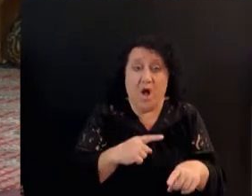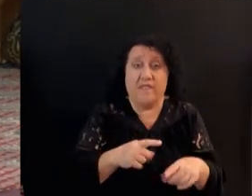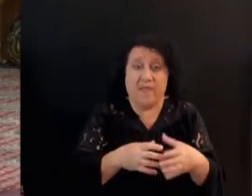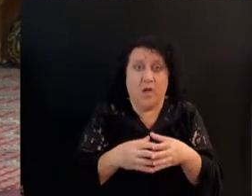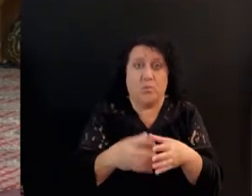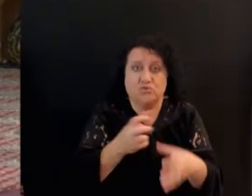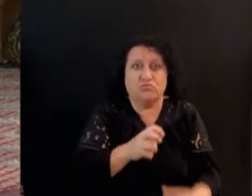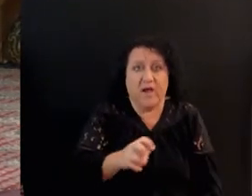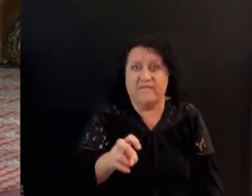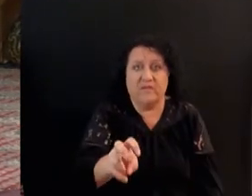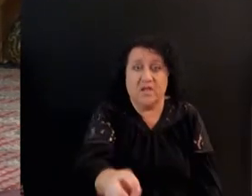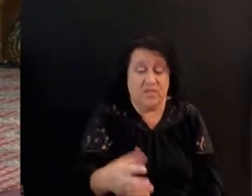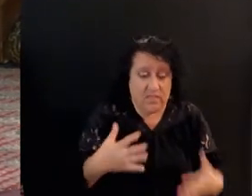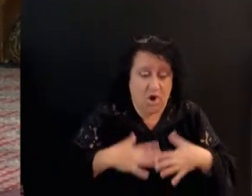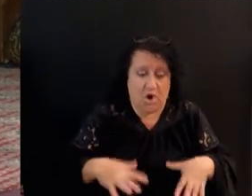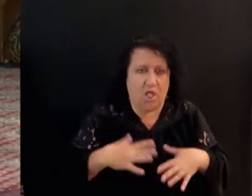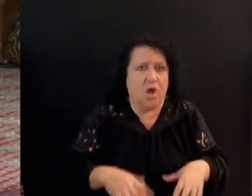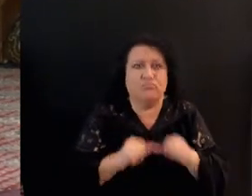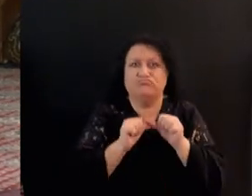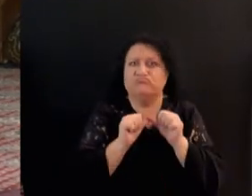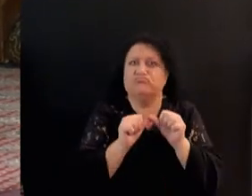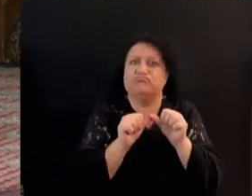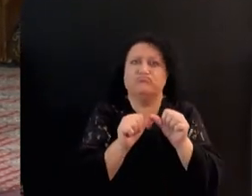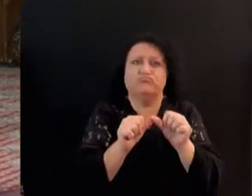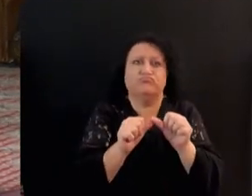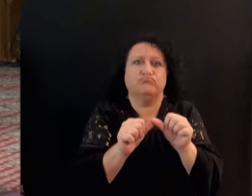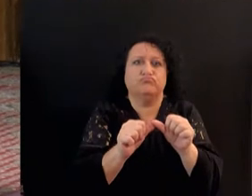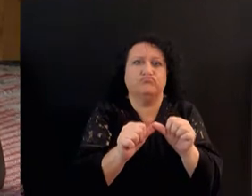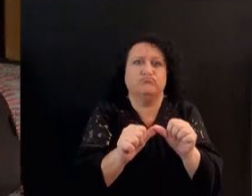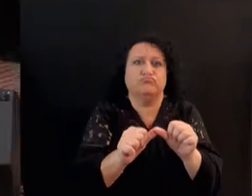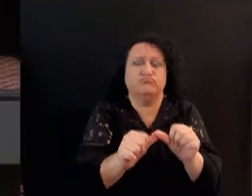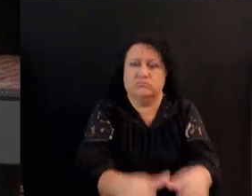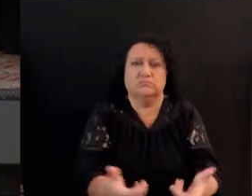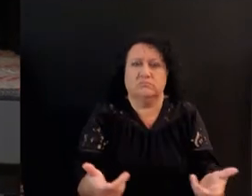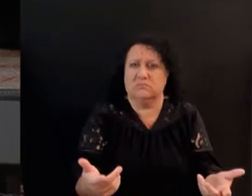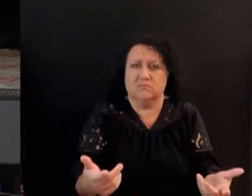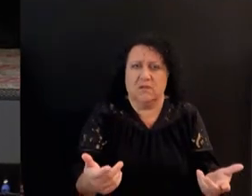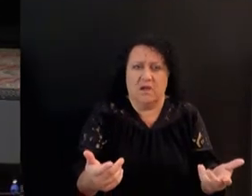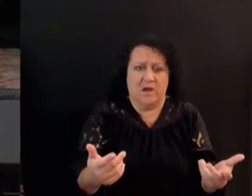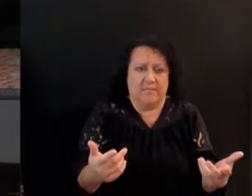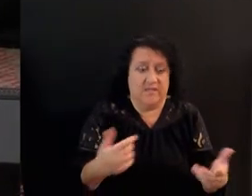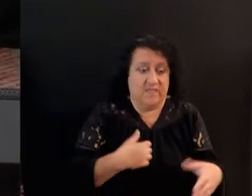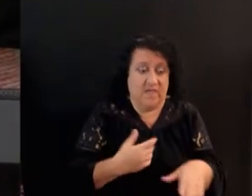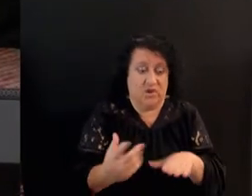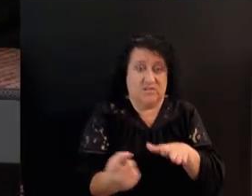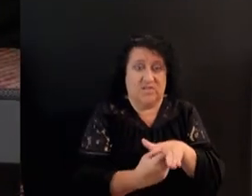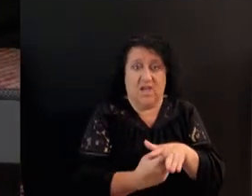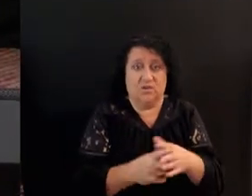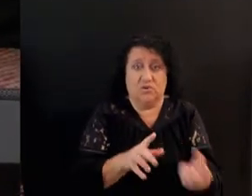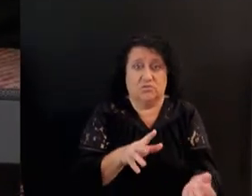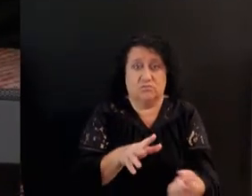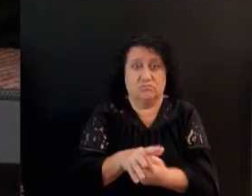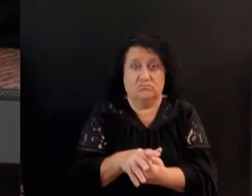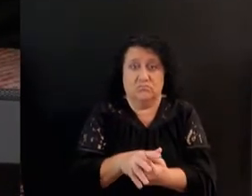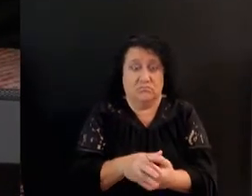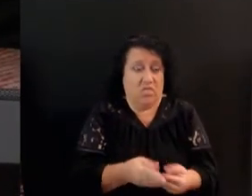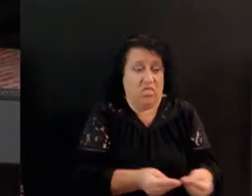Their sandals didn't wear out. They had what they needed. And even though it wasn't always what they wanted, God was providing exactly what they